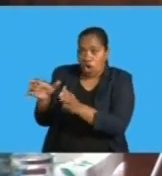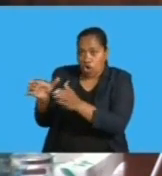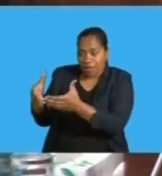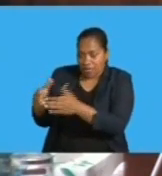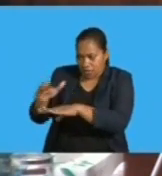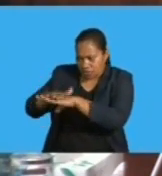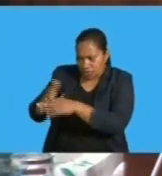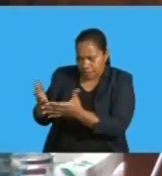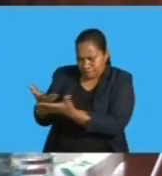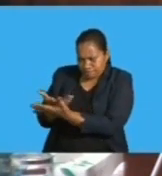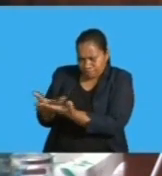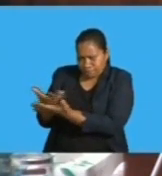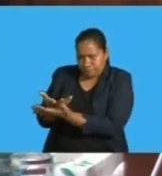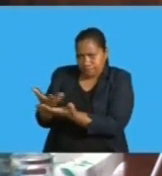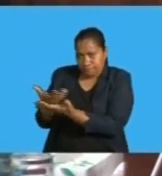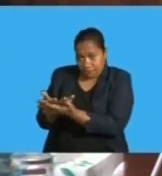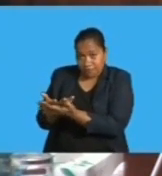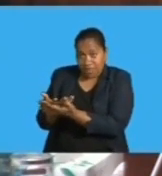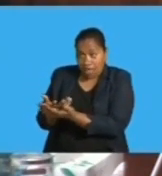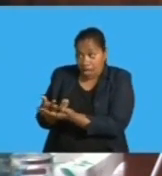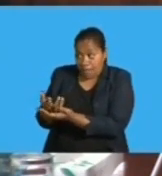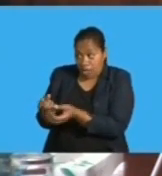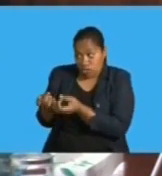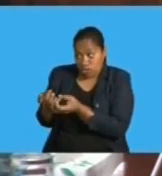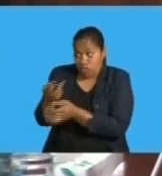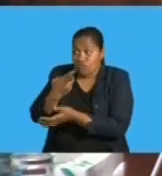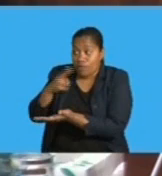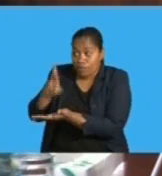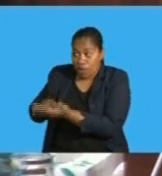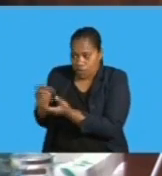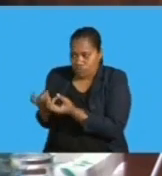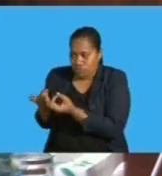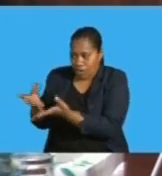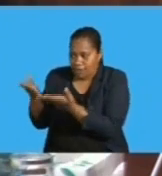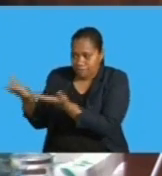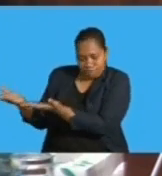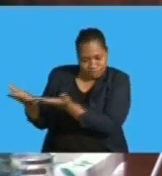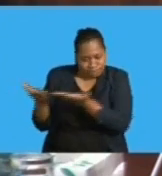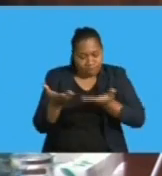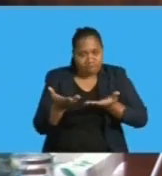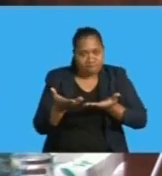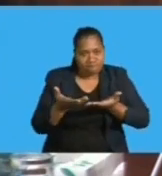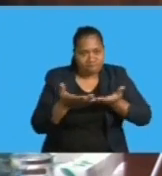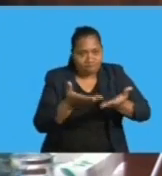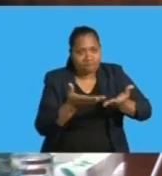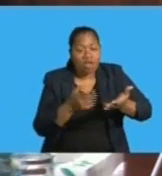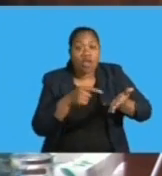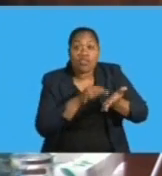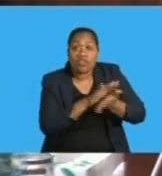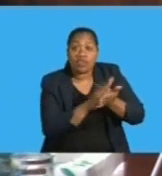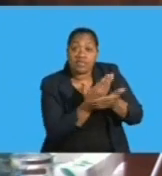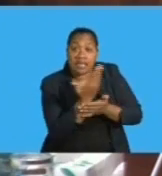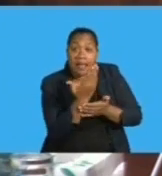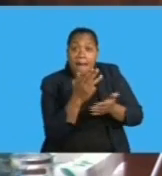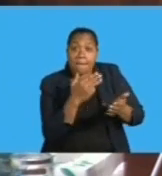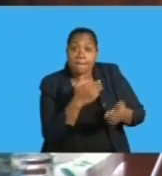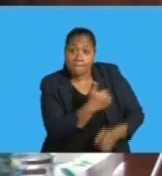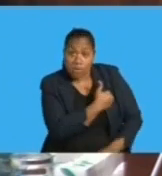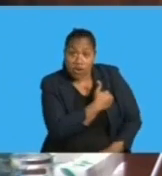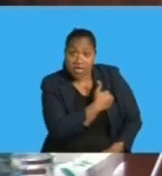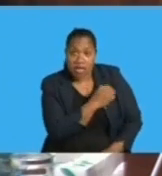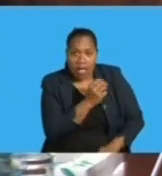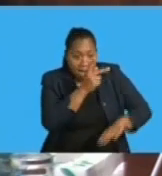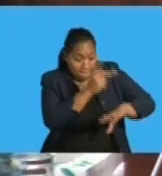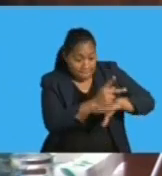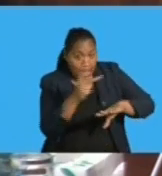deliberate and have its report ready to be tabled on Thursday morning, Parliament will need